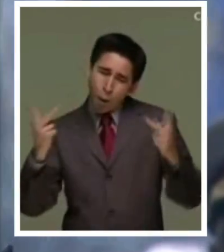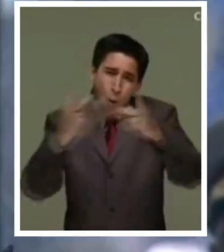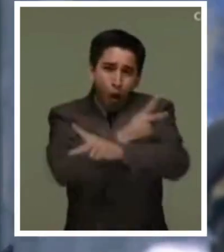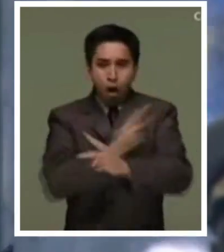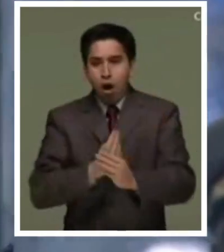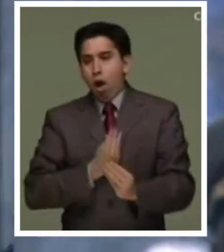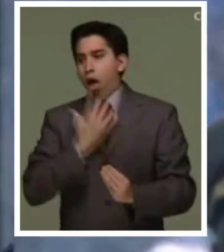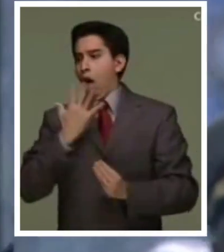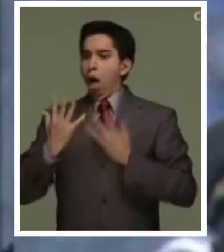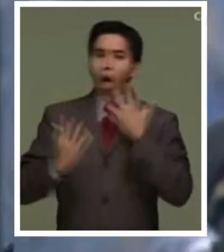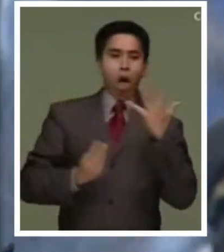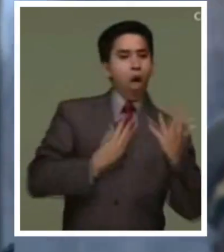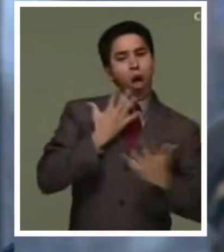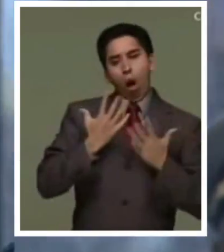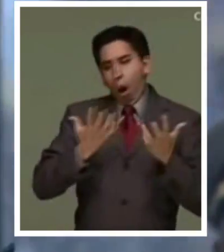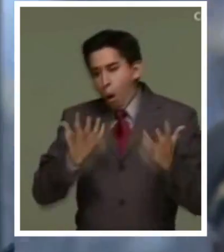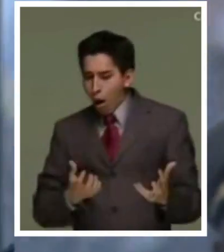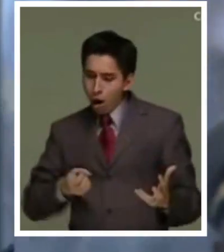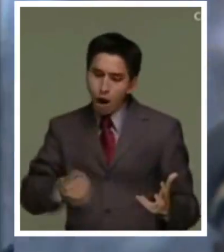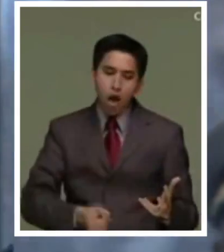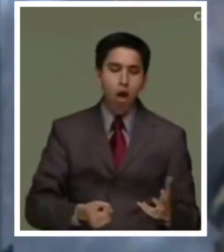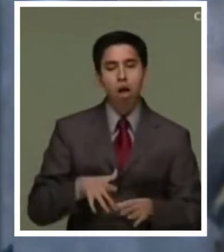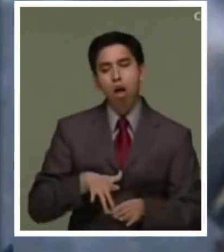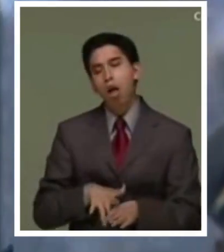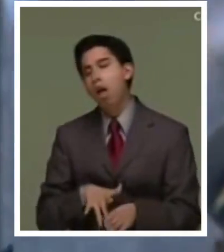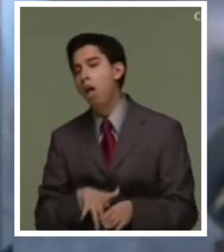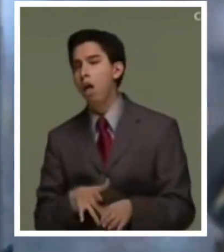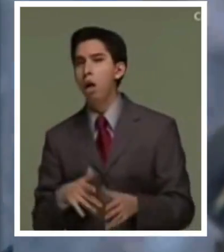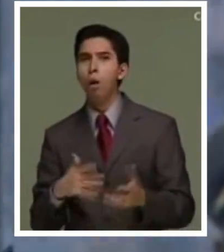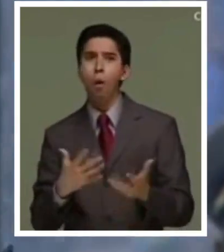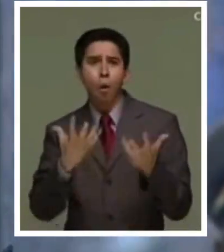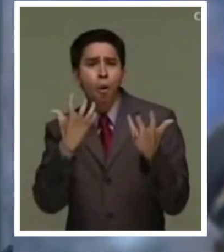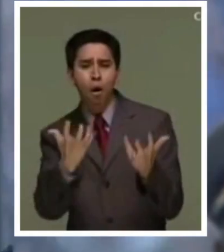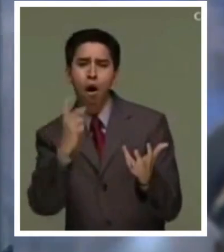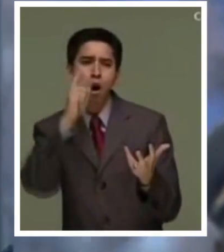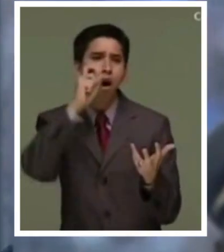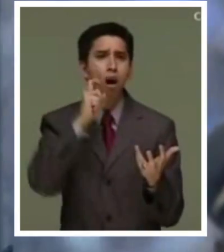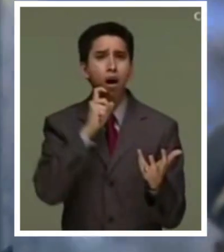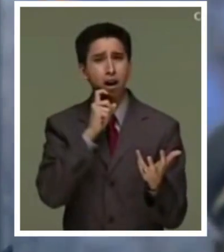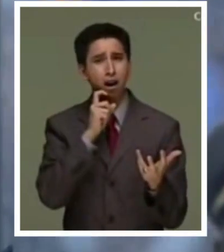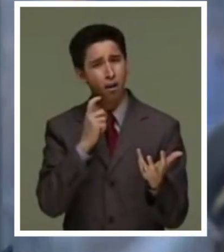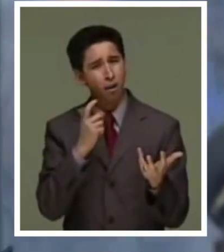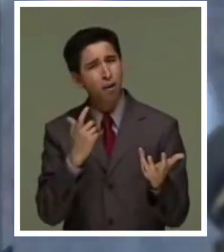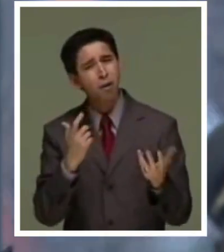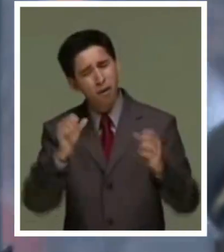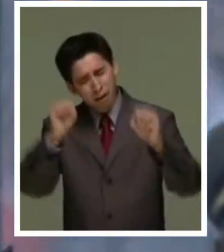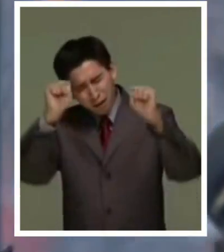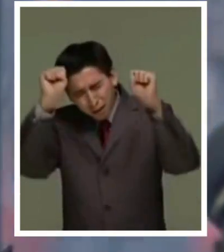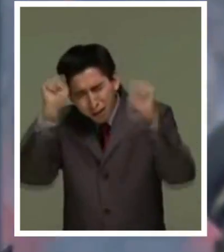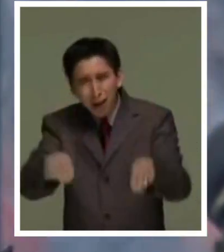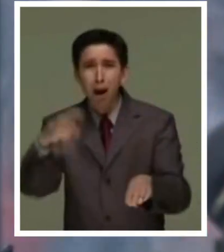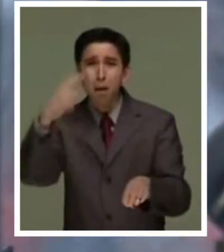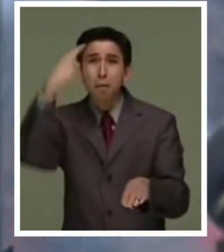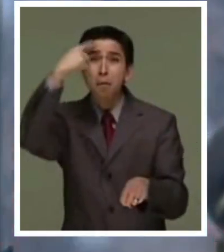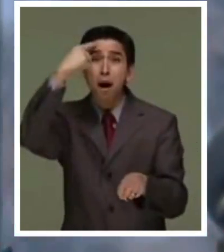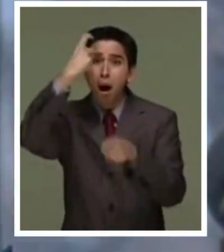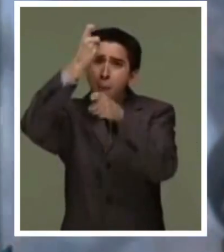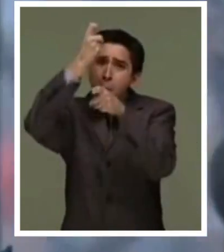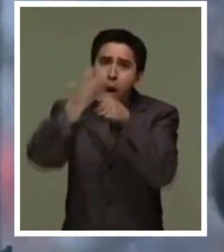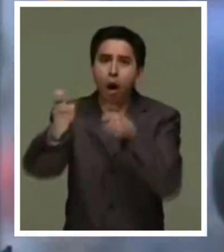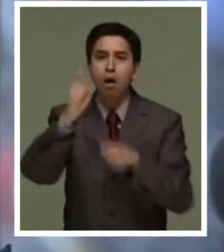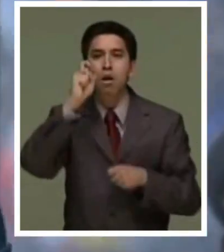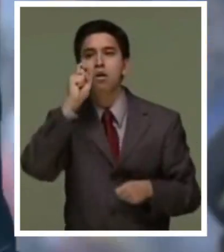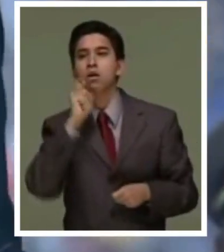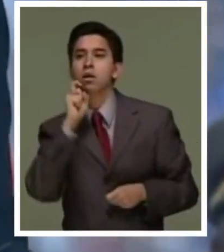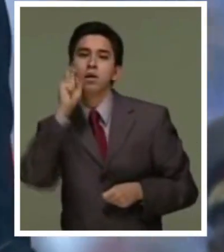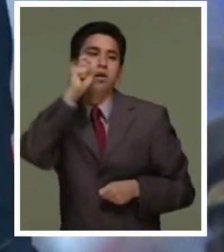For nothing he achieved was inevitable. In the arc of his life, we see a man who earned his place